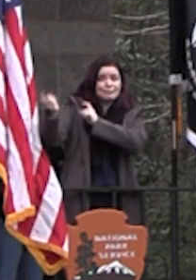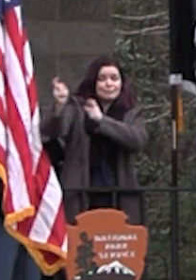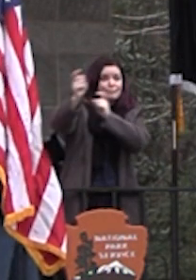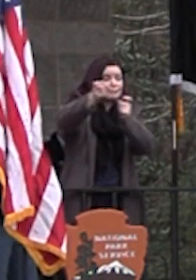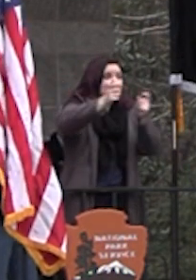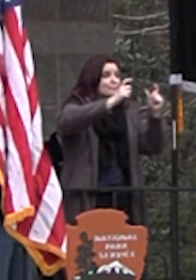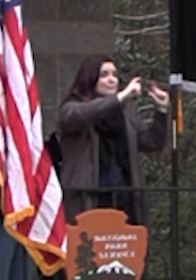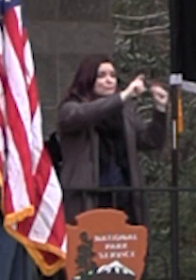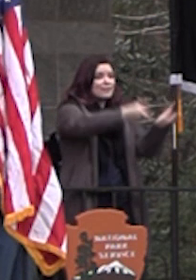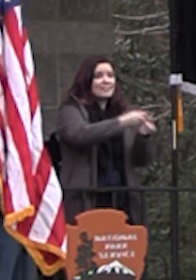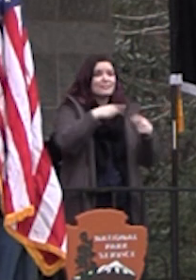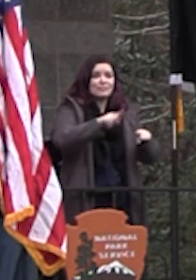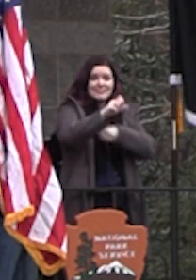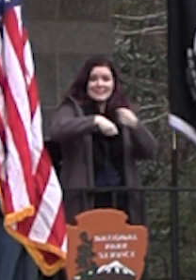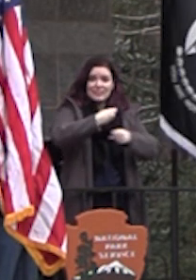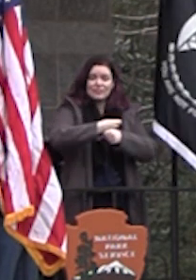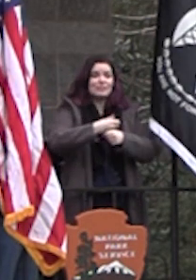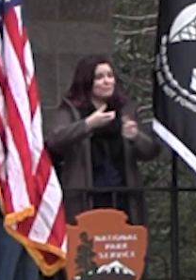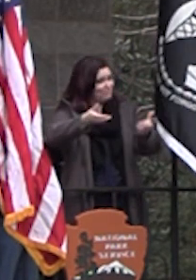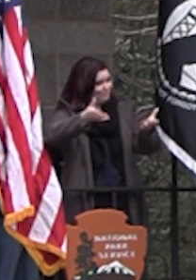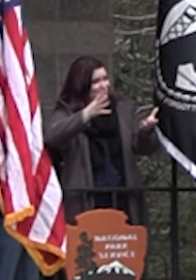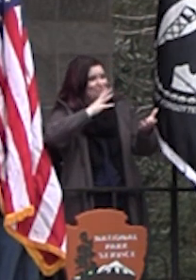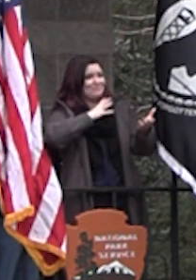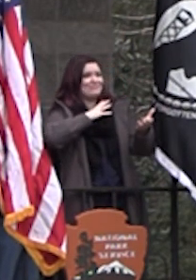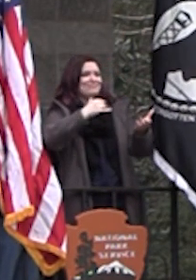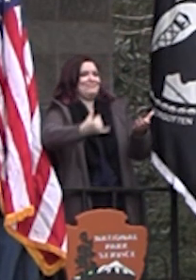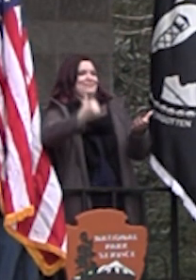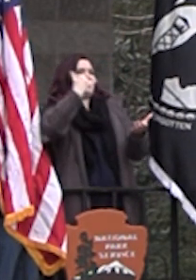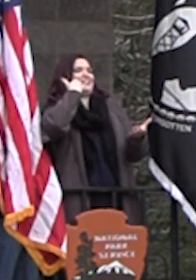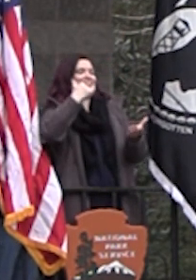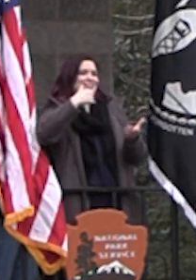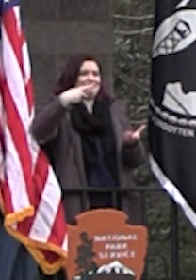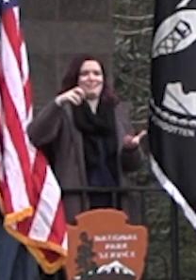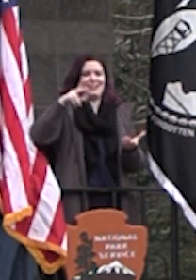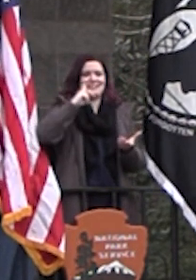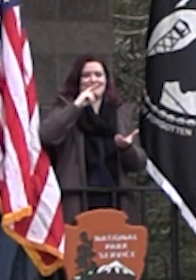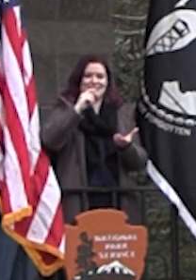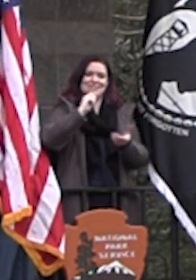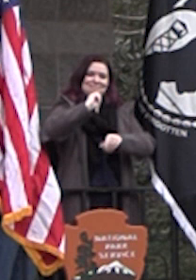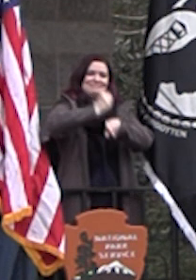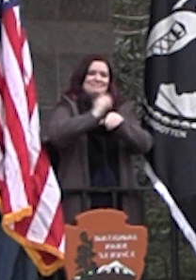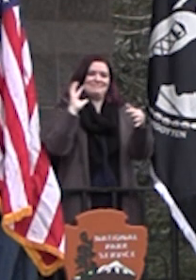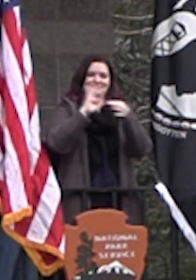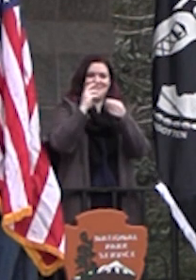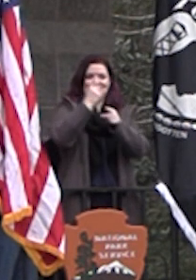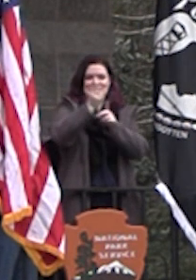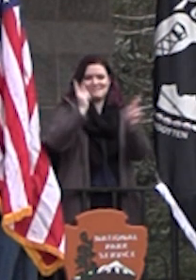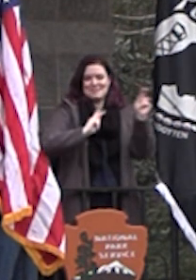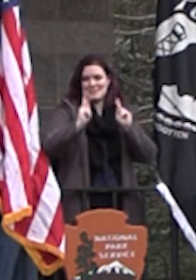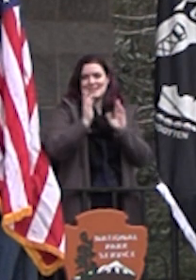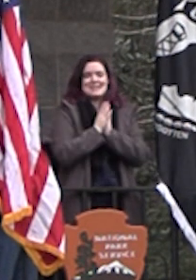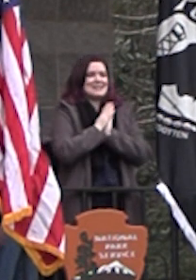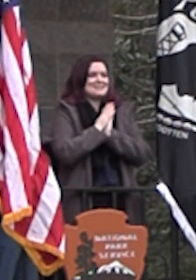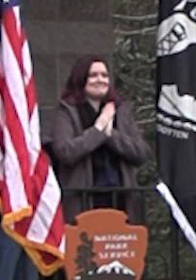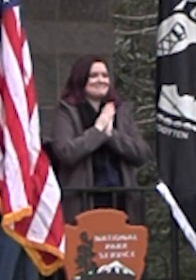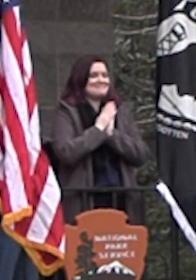during the year, just call somebody here at the park. We will get you get you hooked up with the right people.